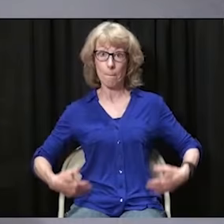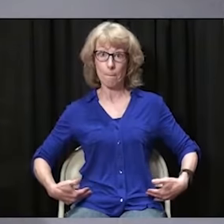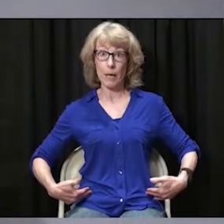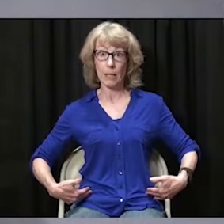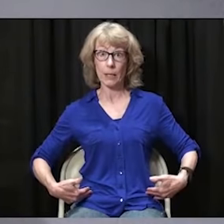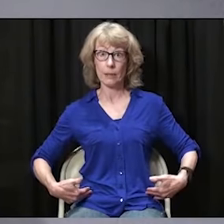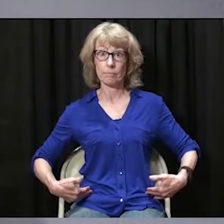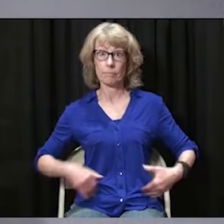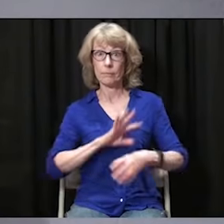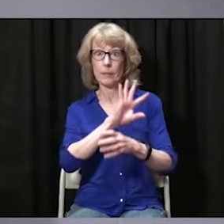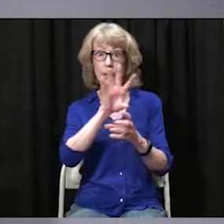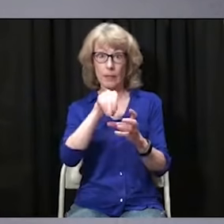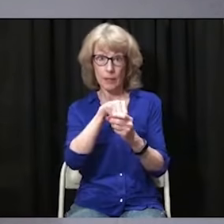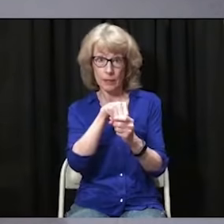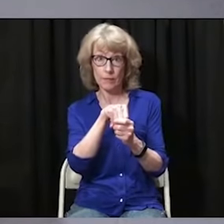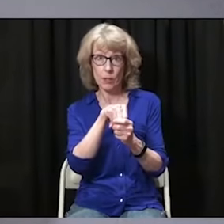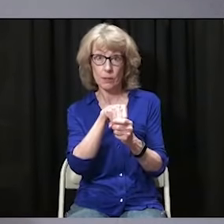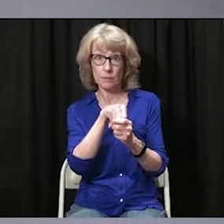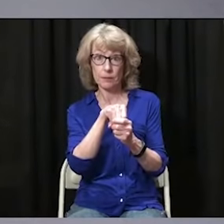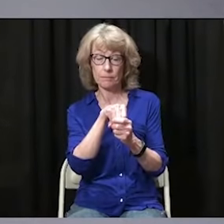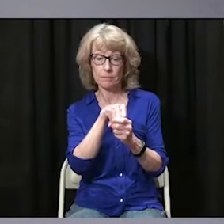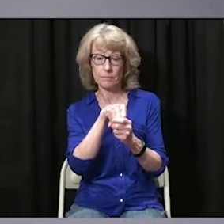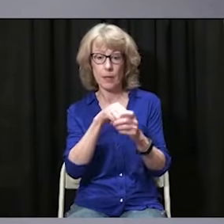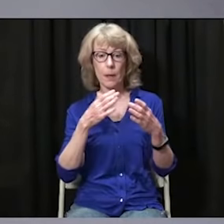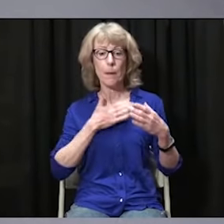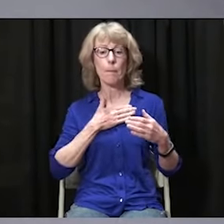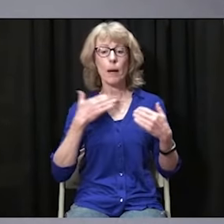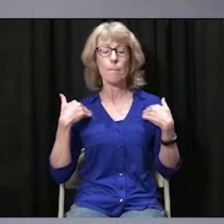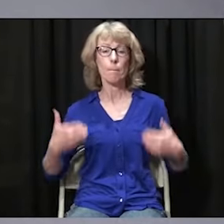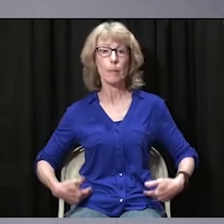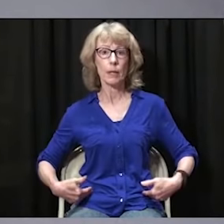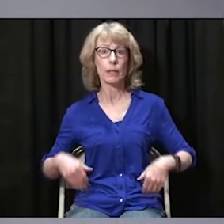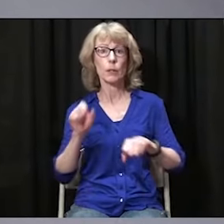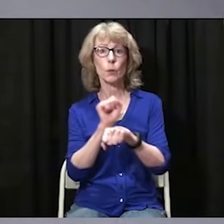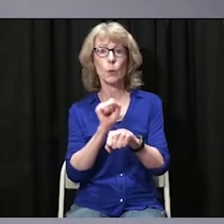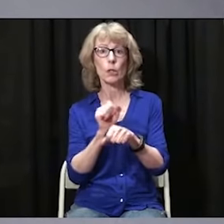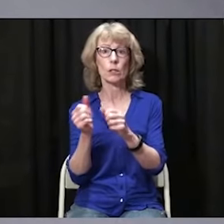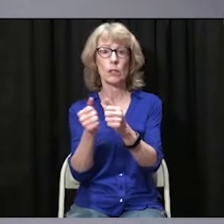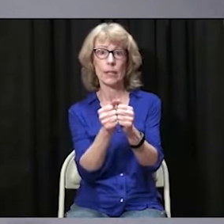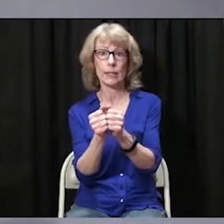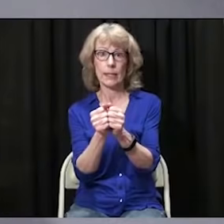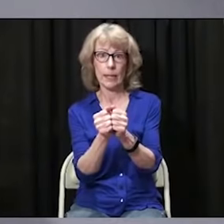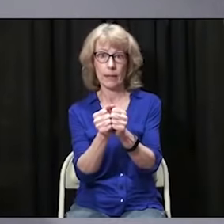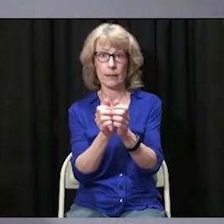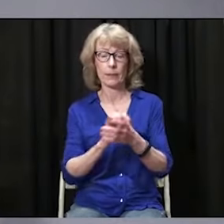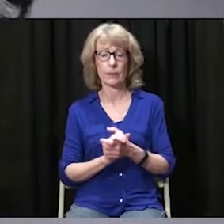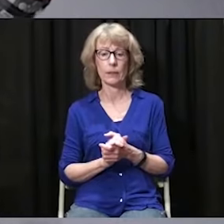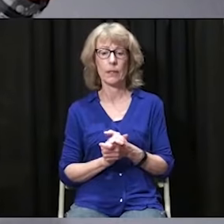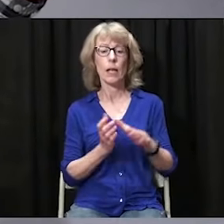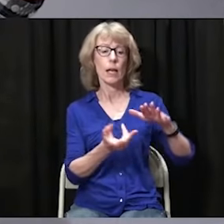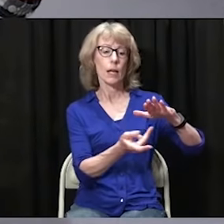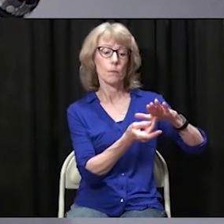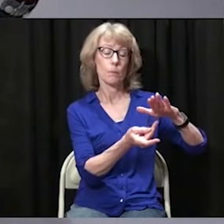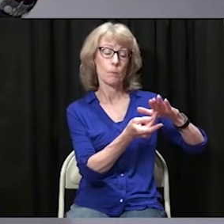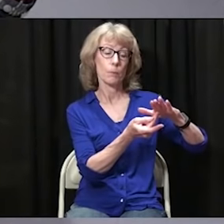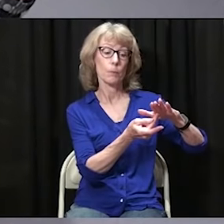was hurt. My body worked together, and Paul's saying the body of